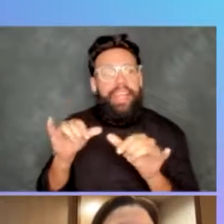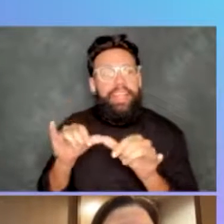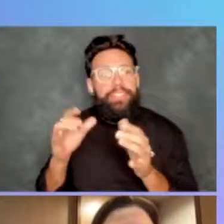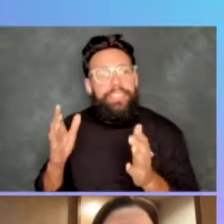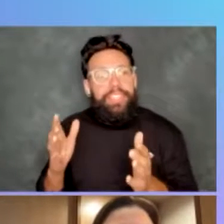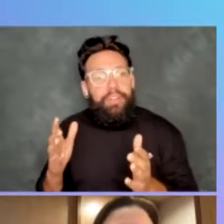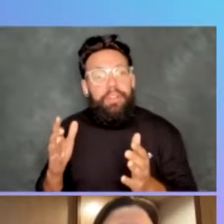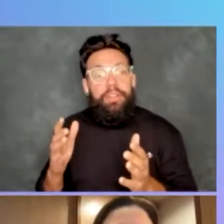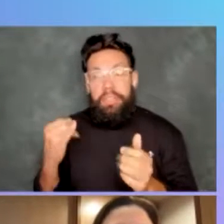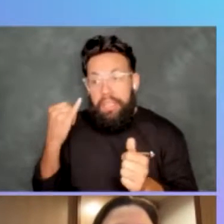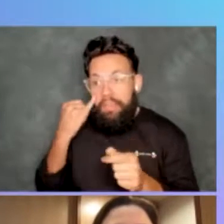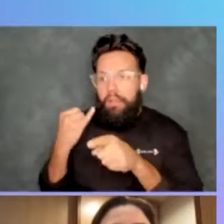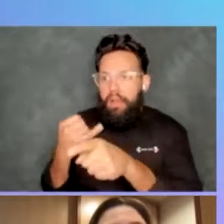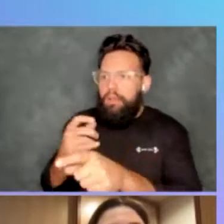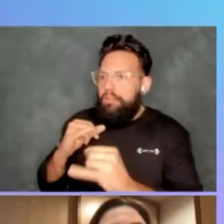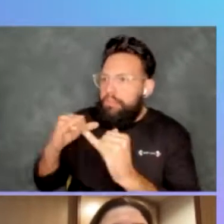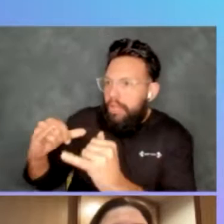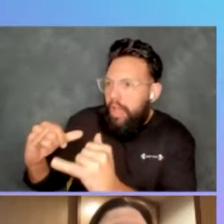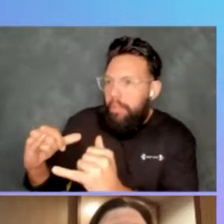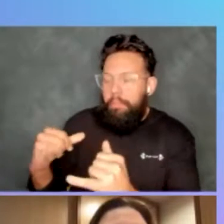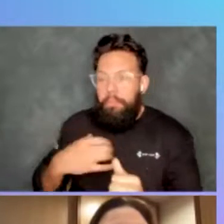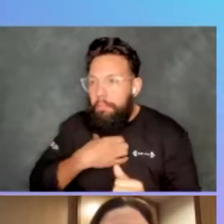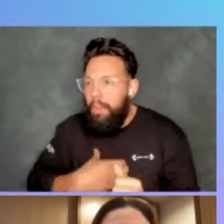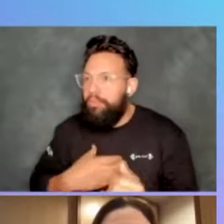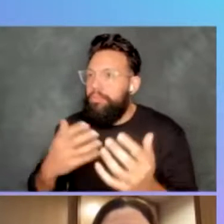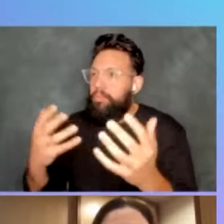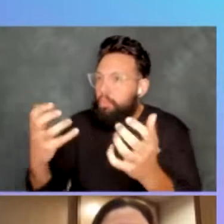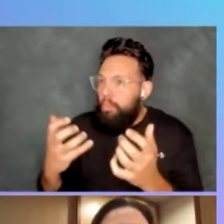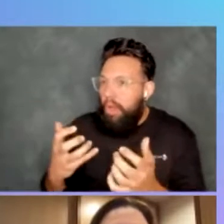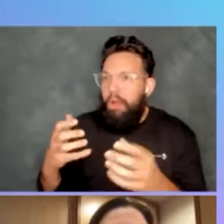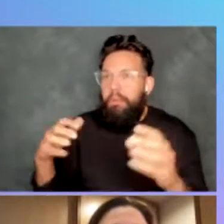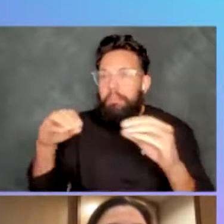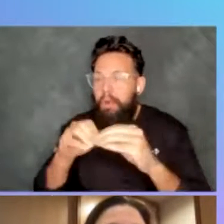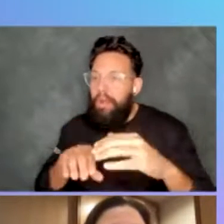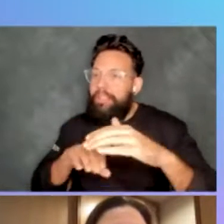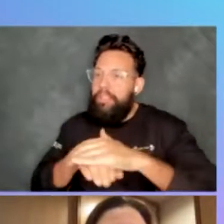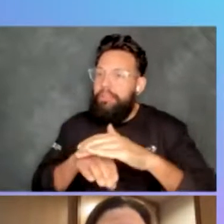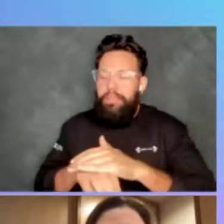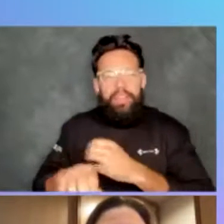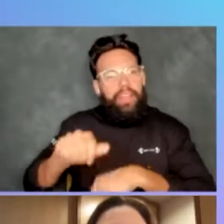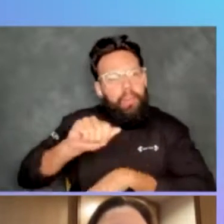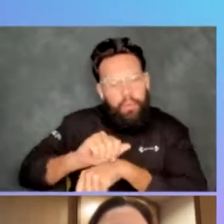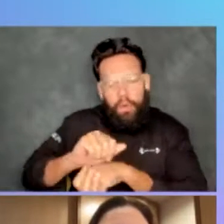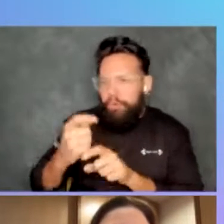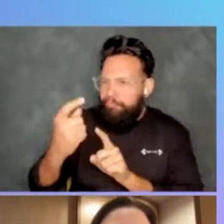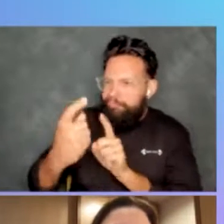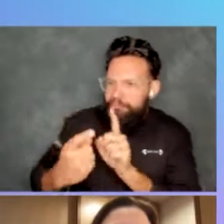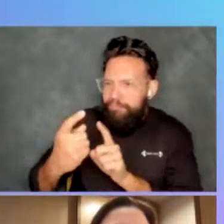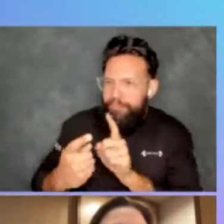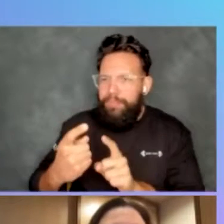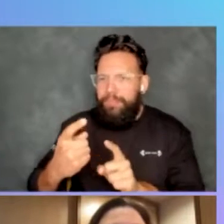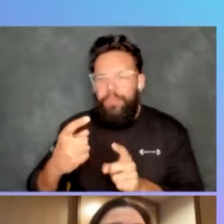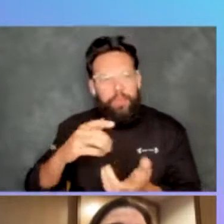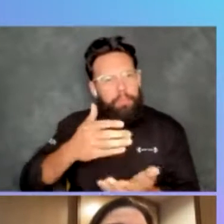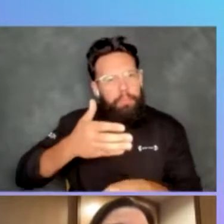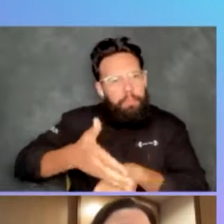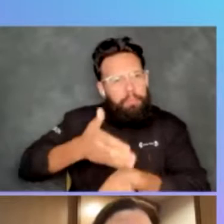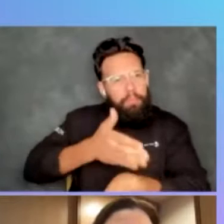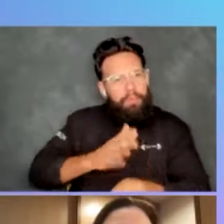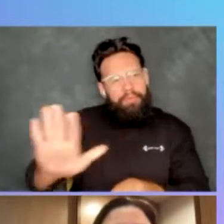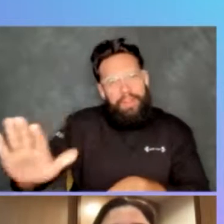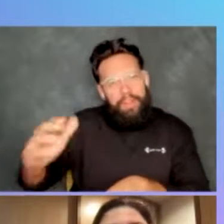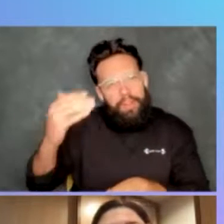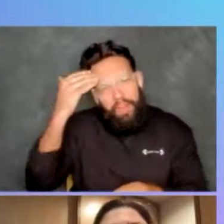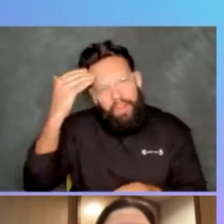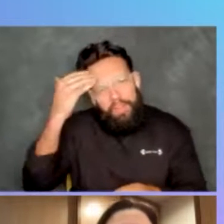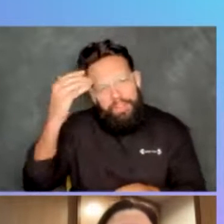passionate about accessibility, and then work with them on improving their knowledge in the accessibility space. Once they